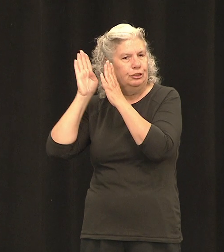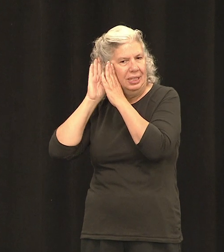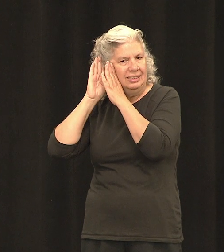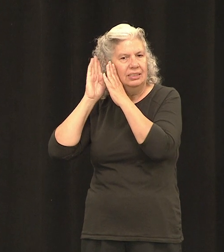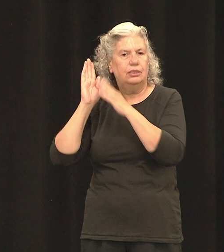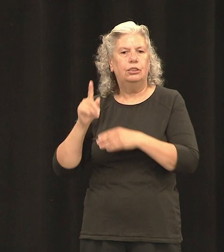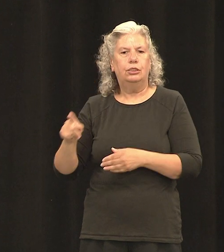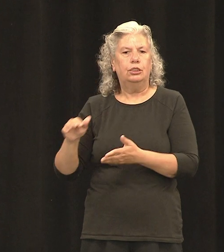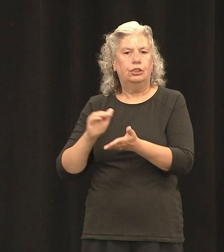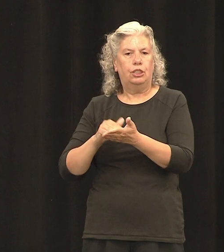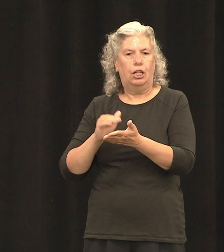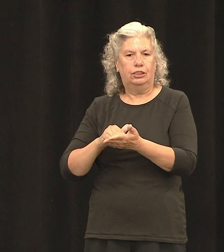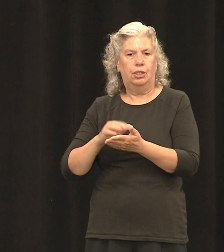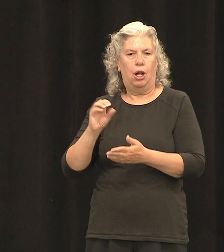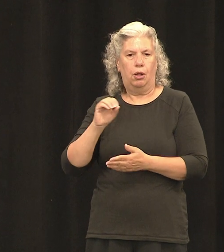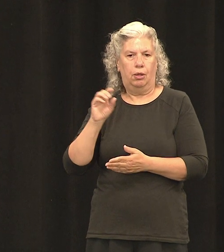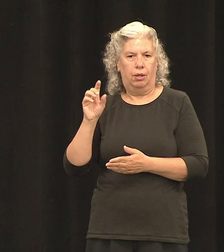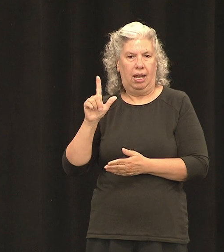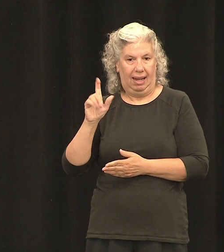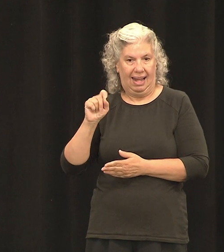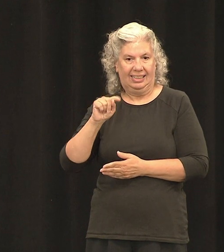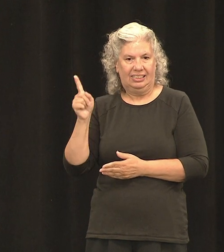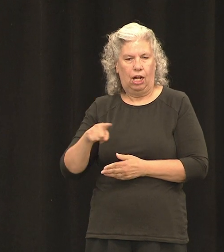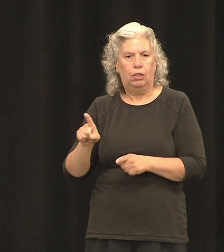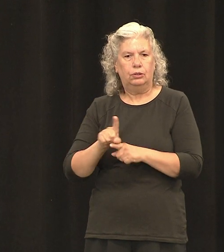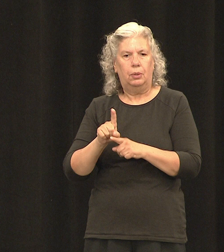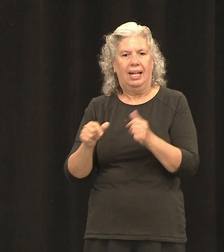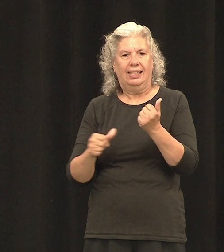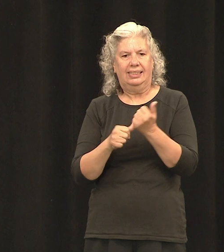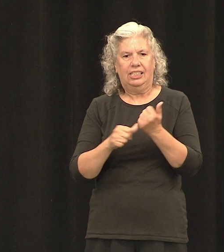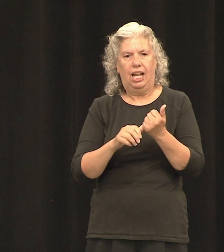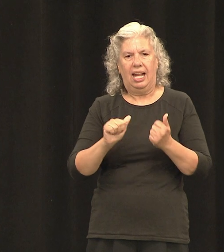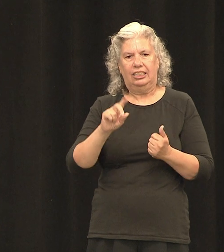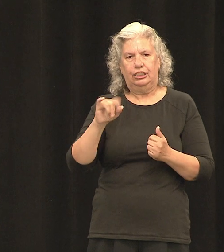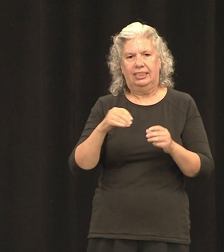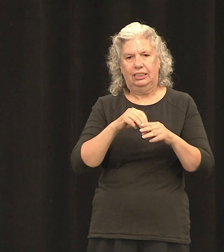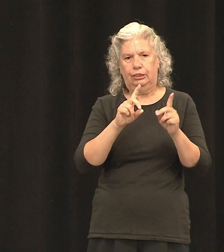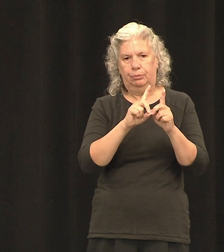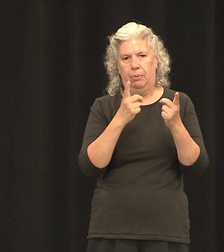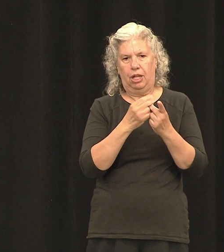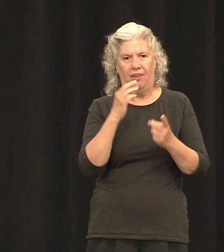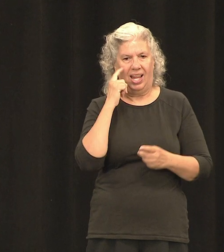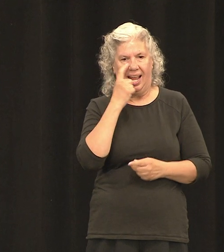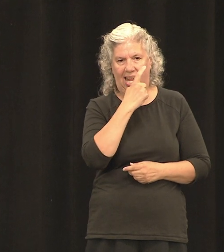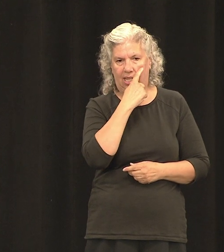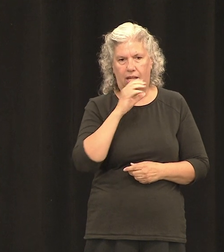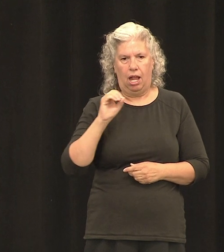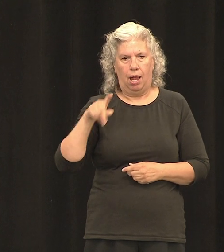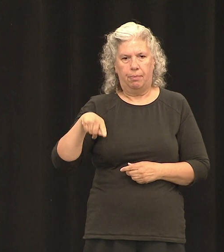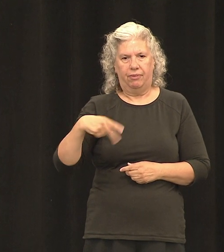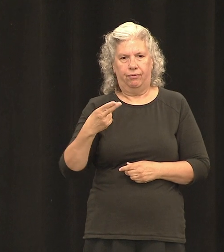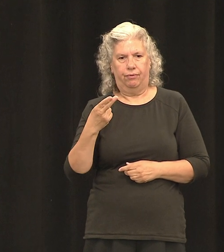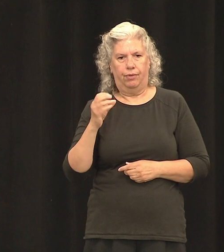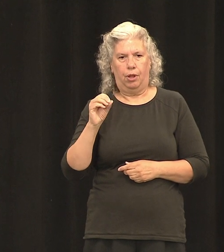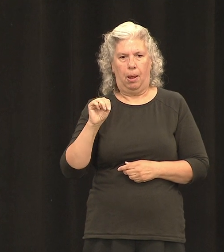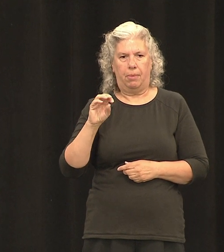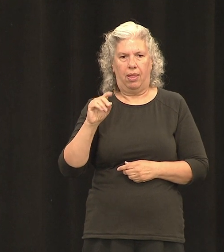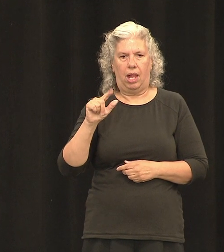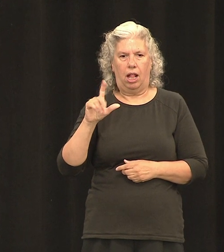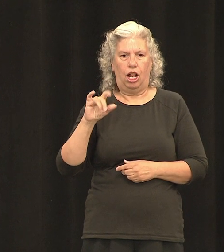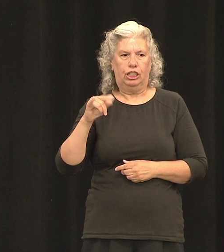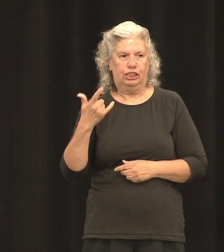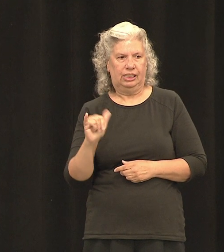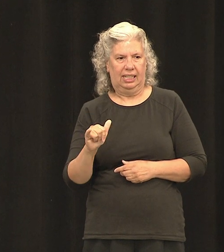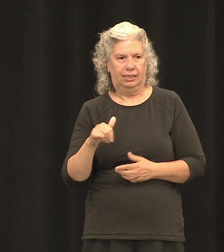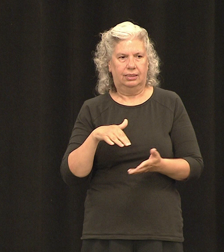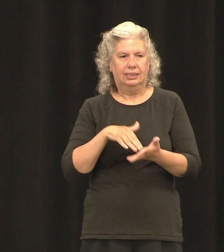adjunct in the Department of Ophthalmology and Genetics. The overall goals of her research are to understand the mechanisms of Usher